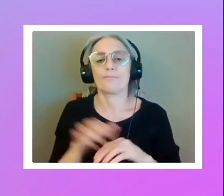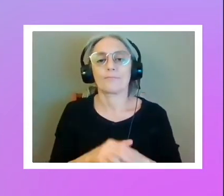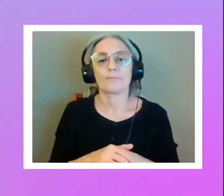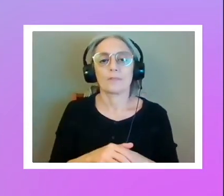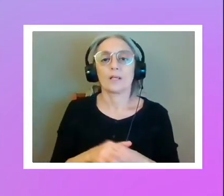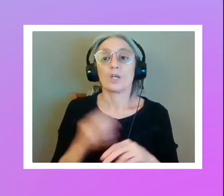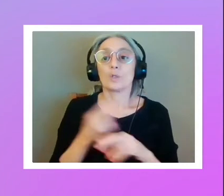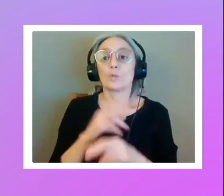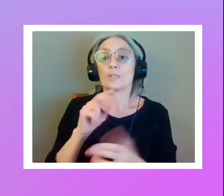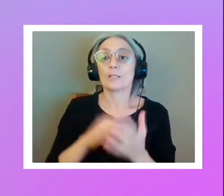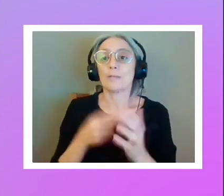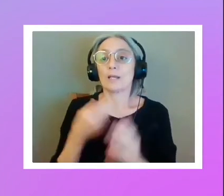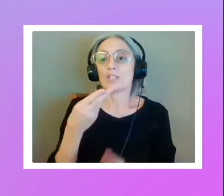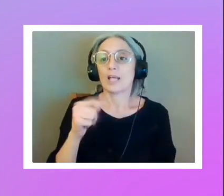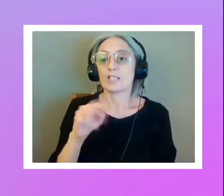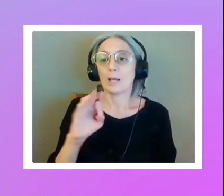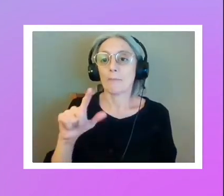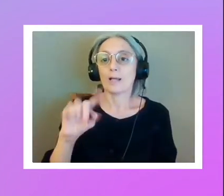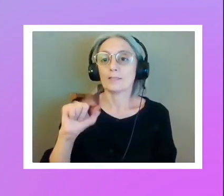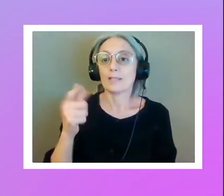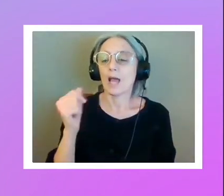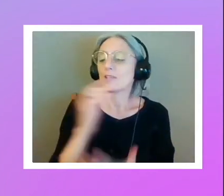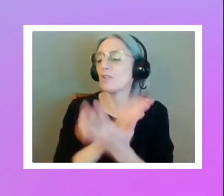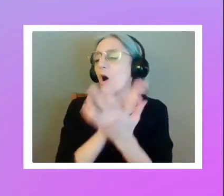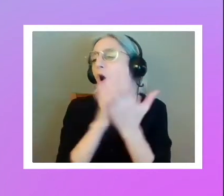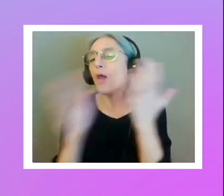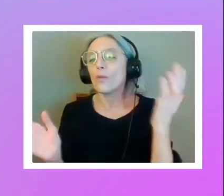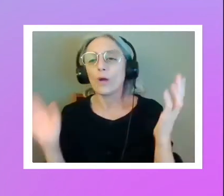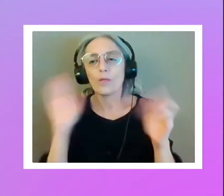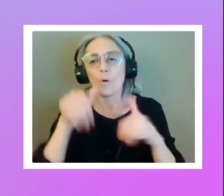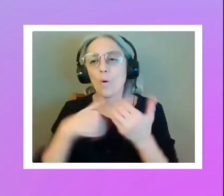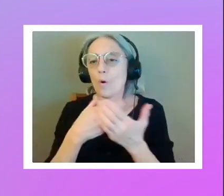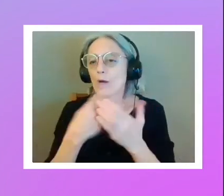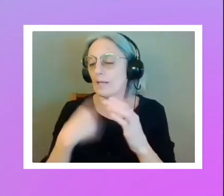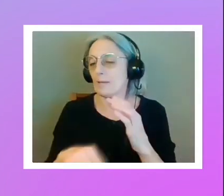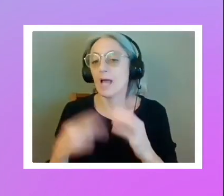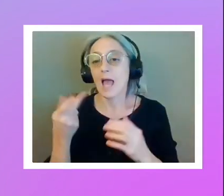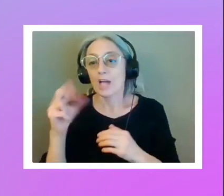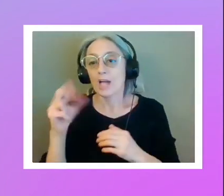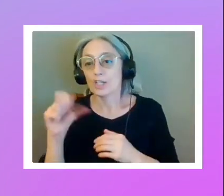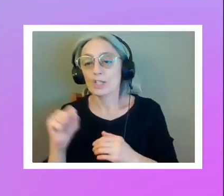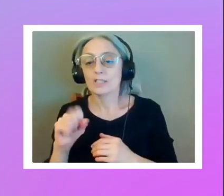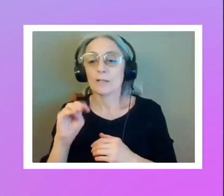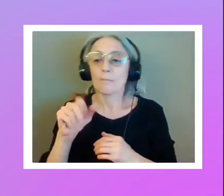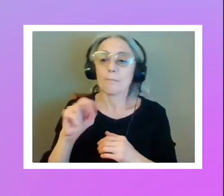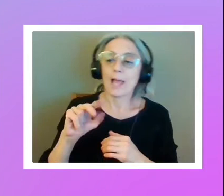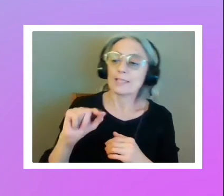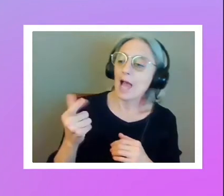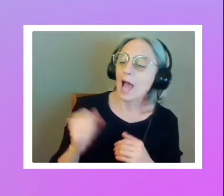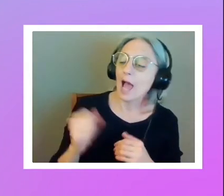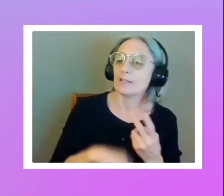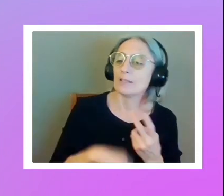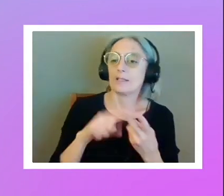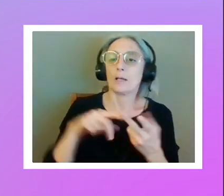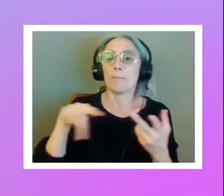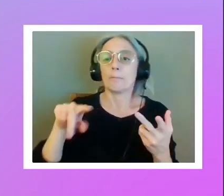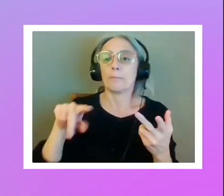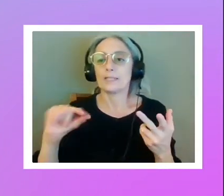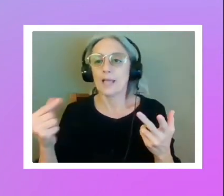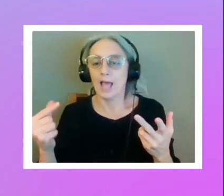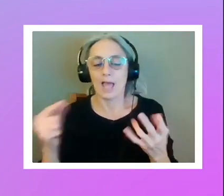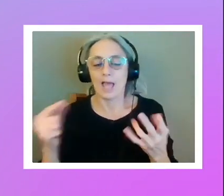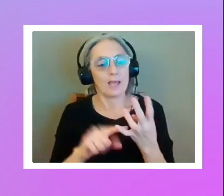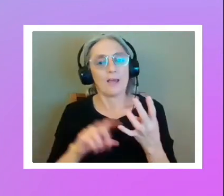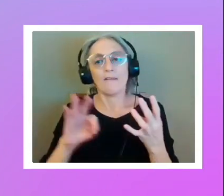the entire email. On your headers, you want to use header tags, main tags, you want to use P tags, you want to